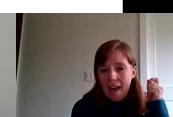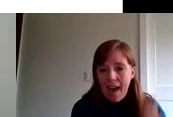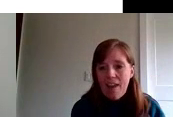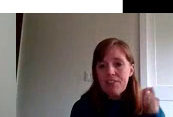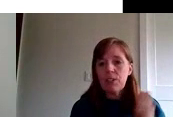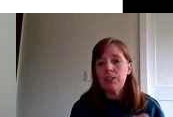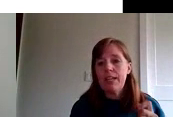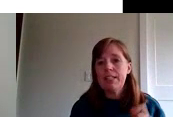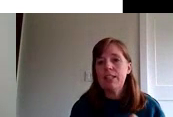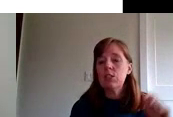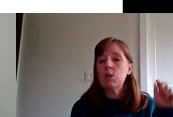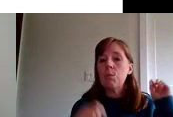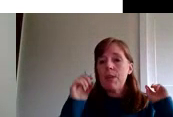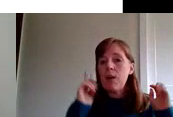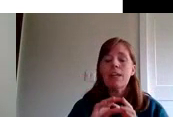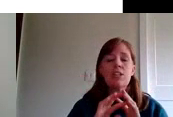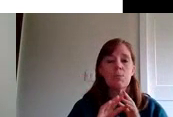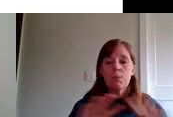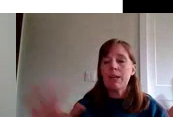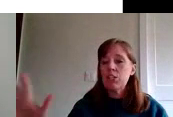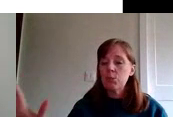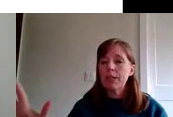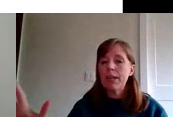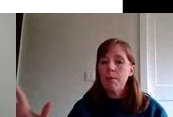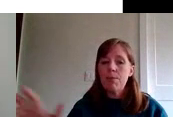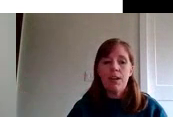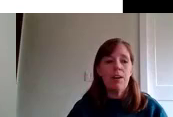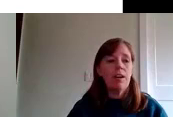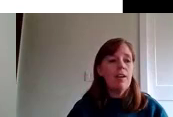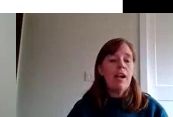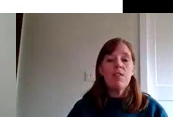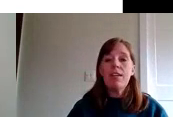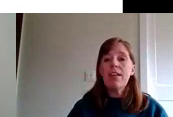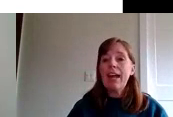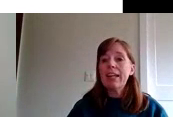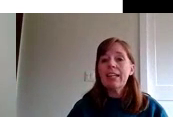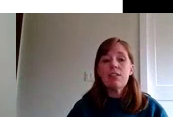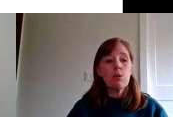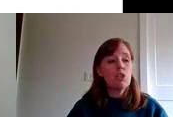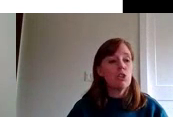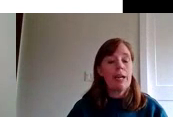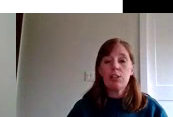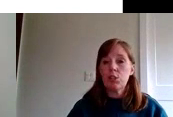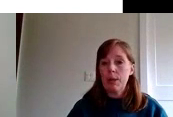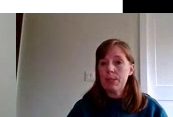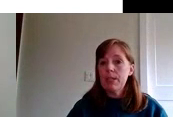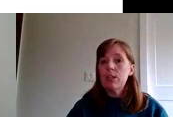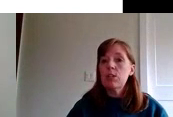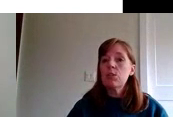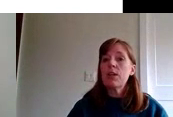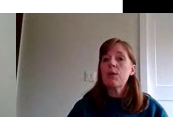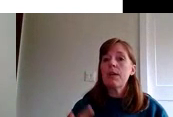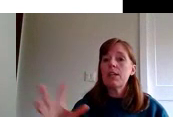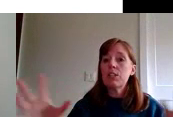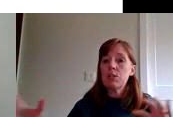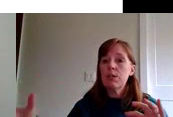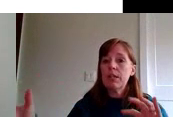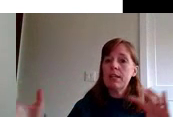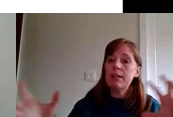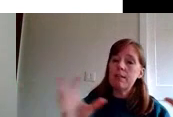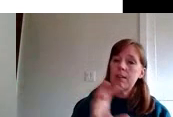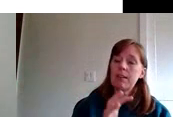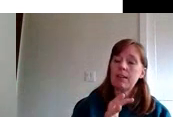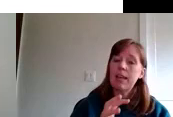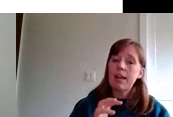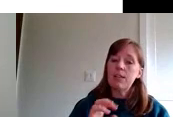before and after lessons. So that way it's just perpetually up there, and then adding in those transcripts. So that way a